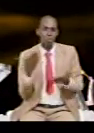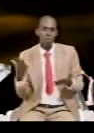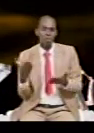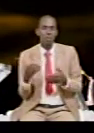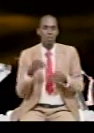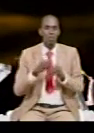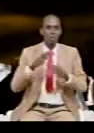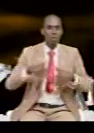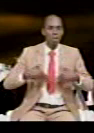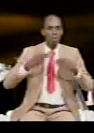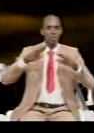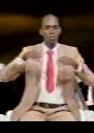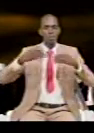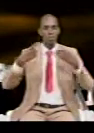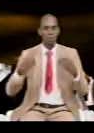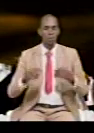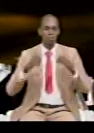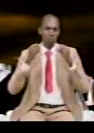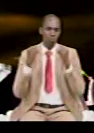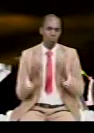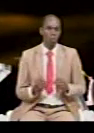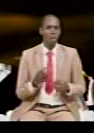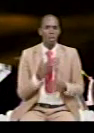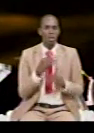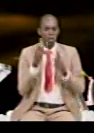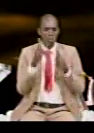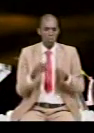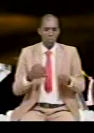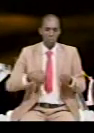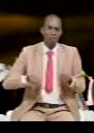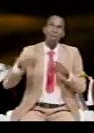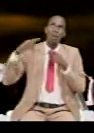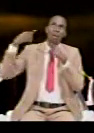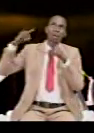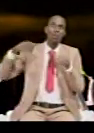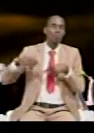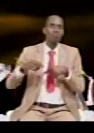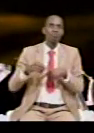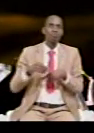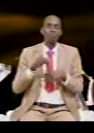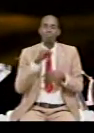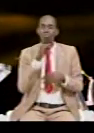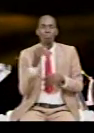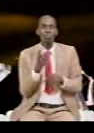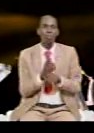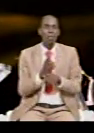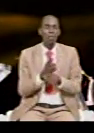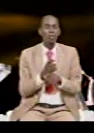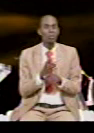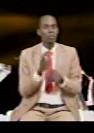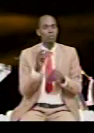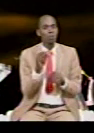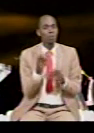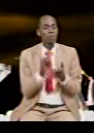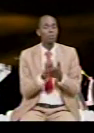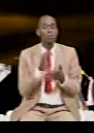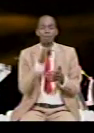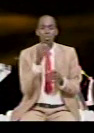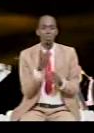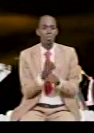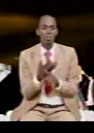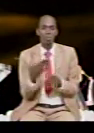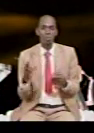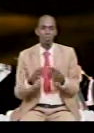you the strength." And the person is kicking and arguing. That is not good. That's not the will of God. It